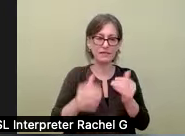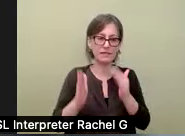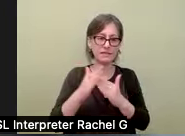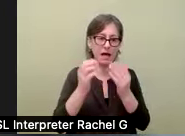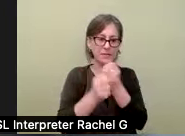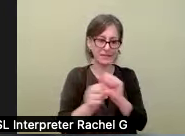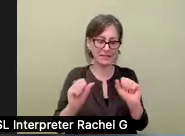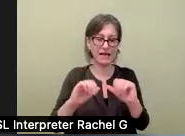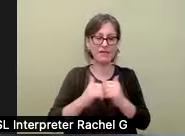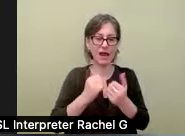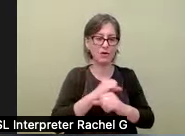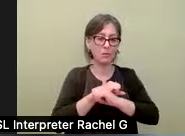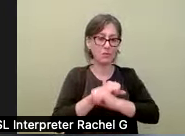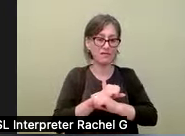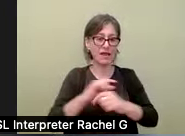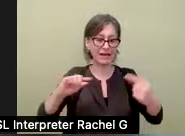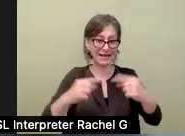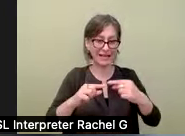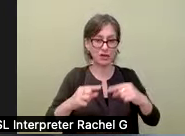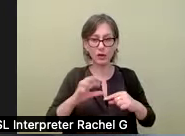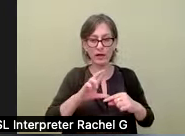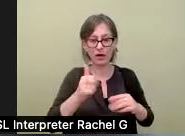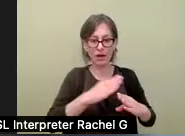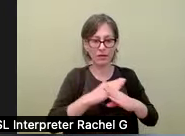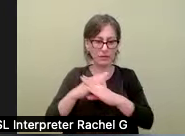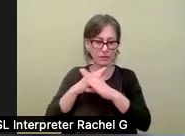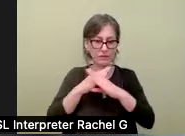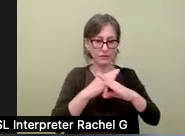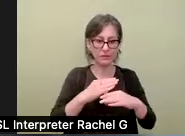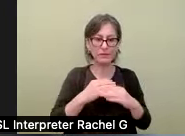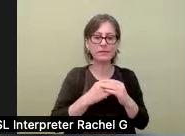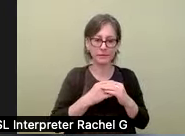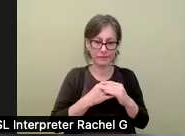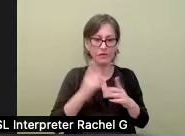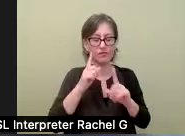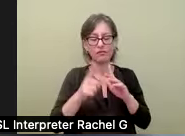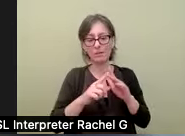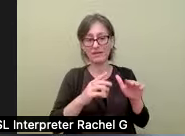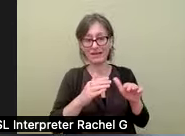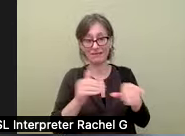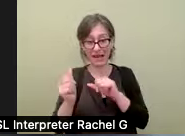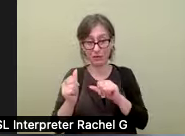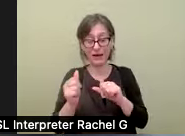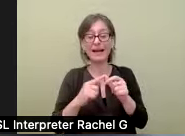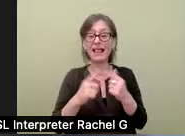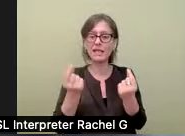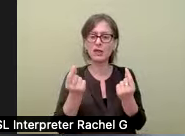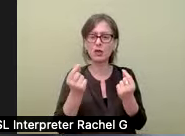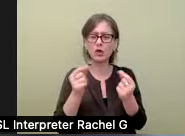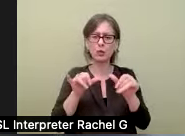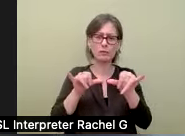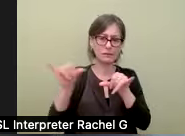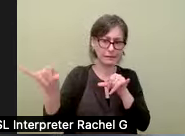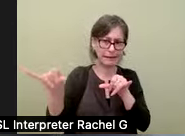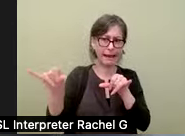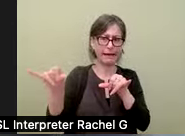preventing injury and preventing any obstructions that may prevent others from evacuating. And then we want you to remain there until it's safe